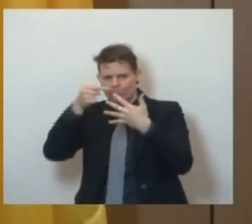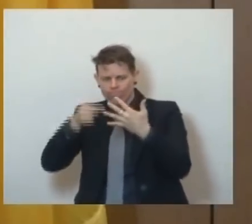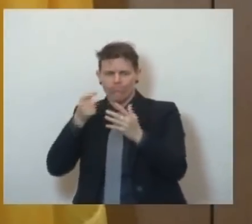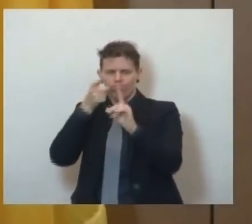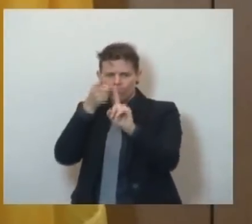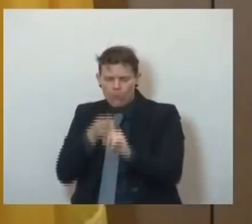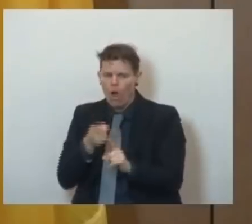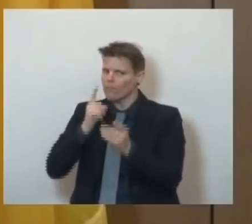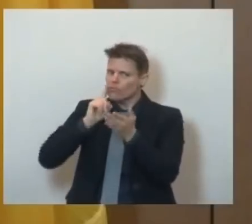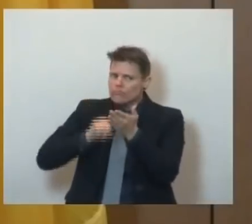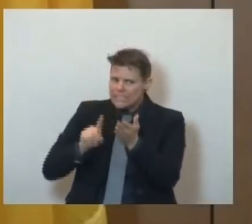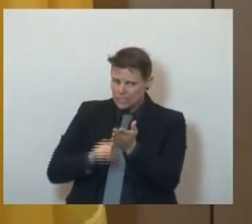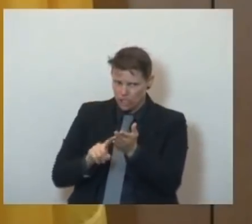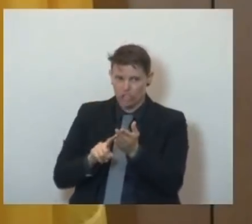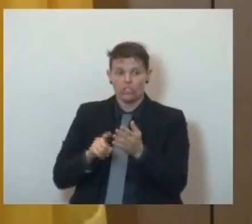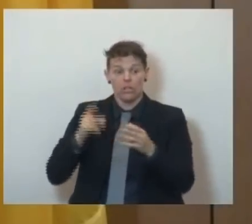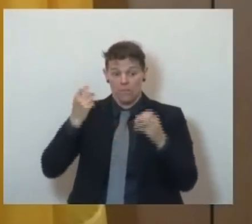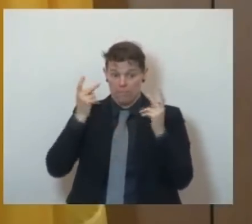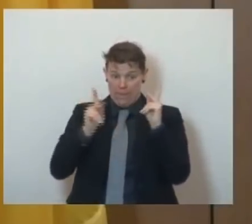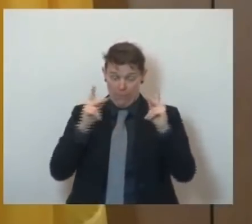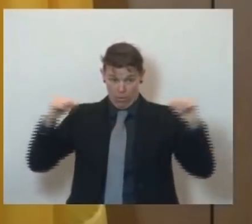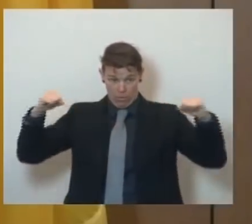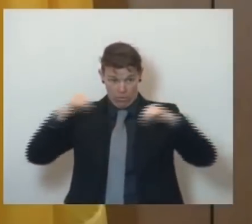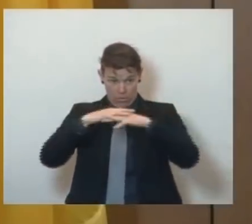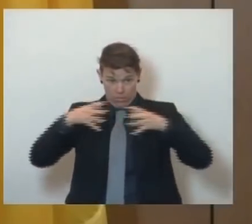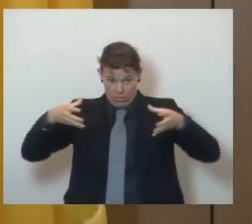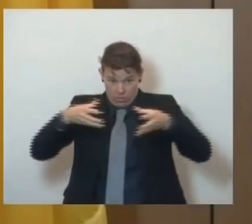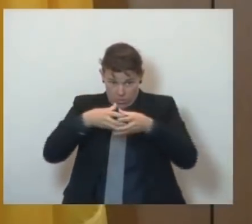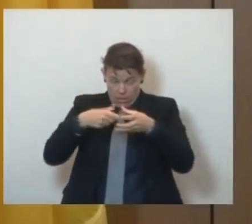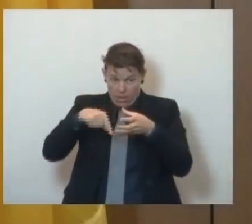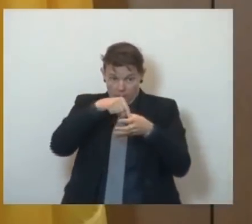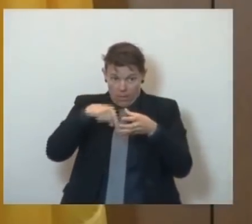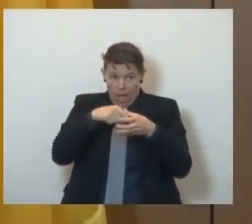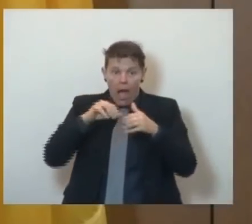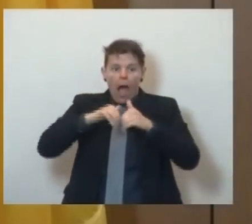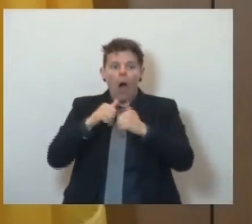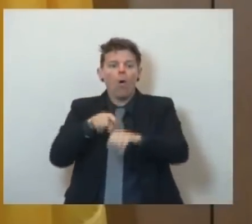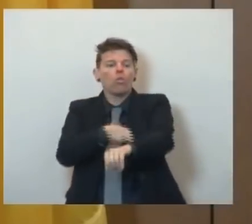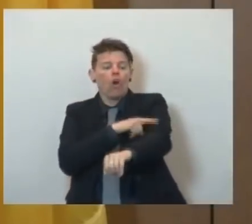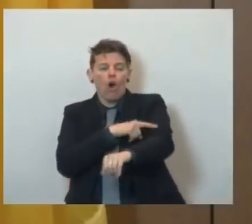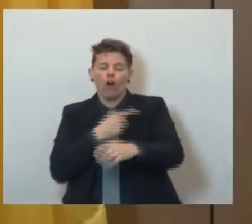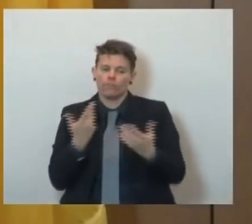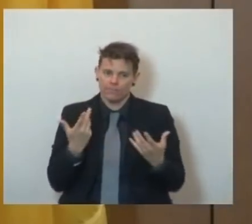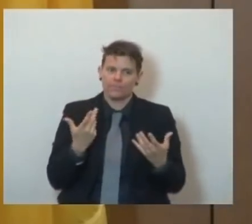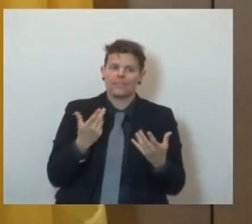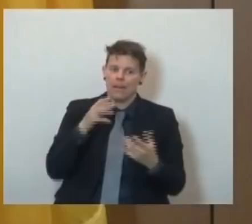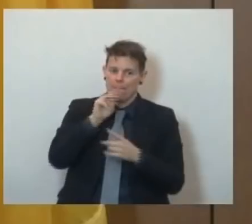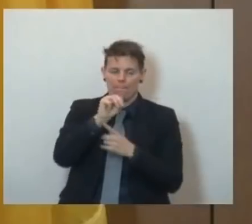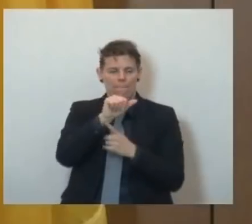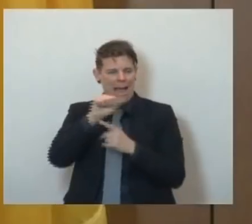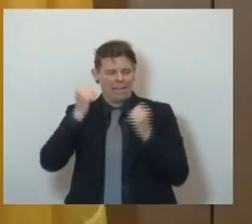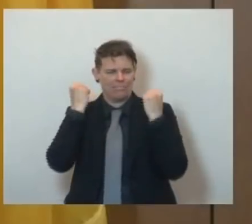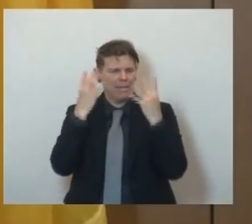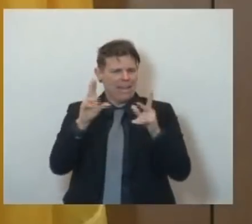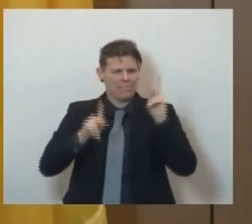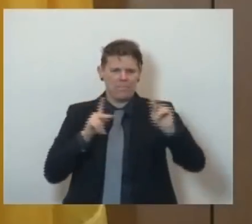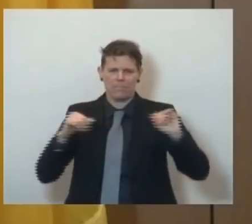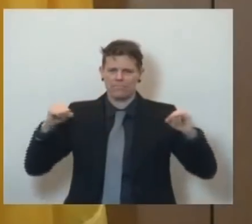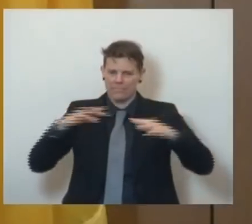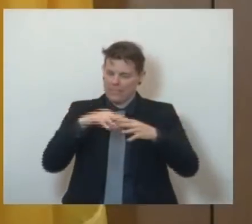in contact, and how long they're in contact. Mass gatherings is the toughest thing for us to figure out how we safely